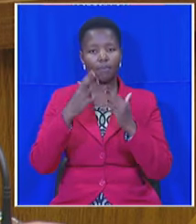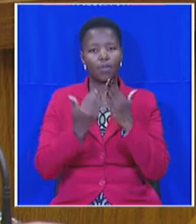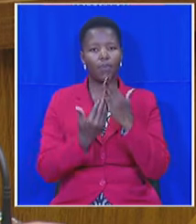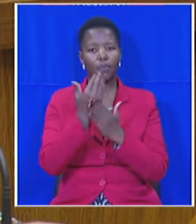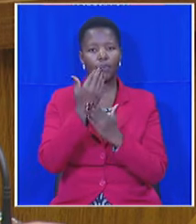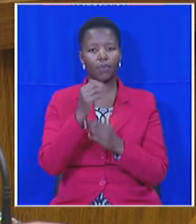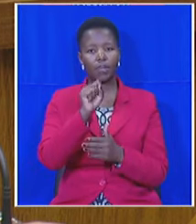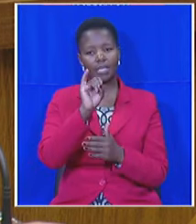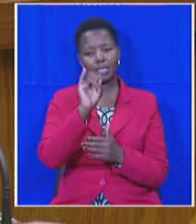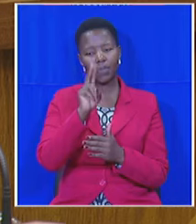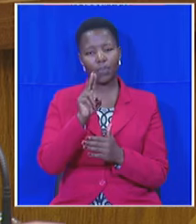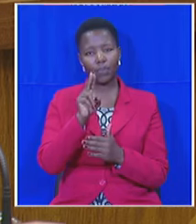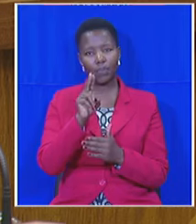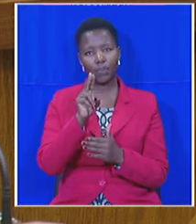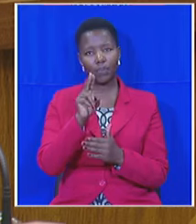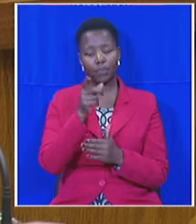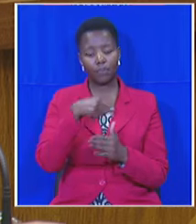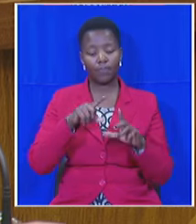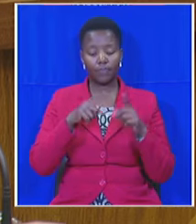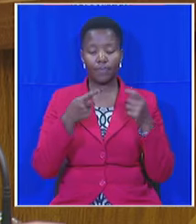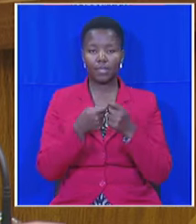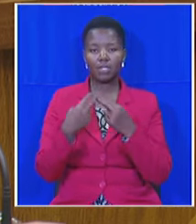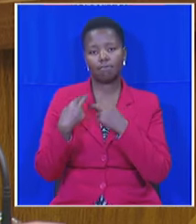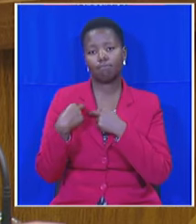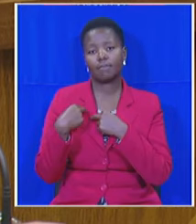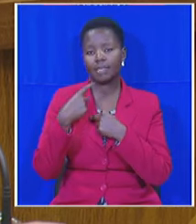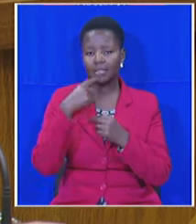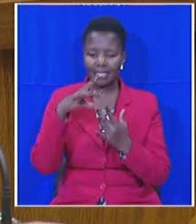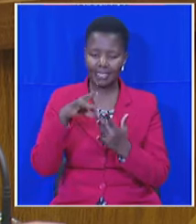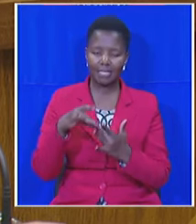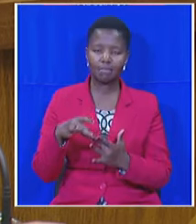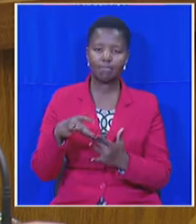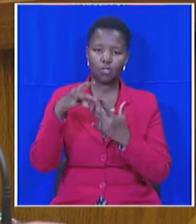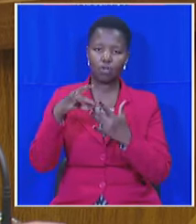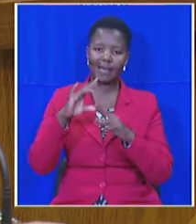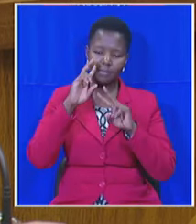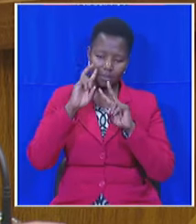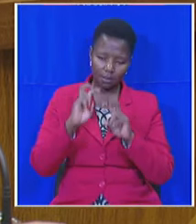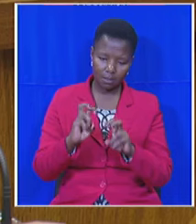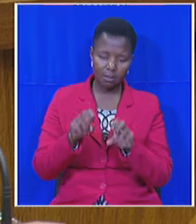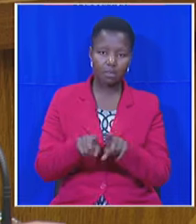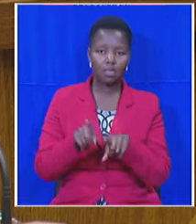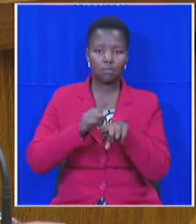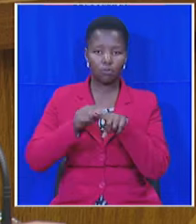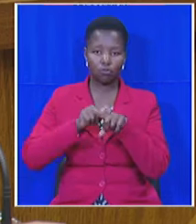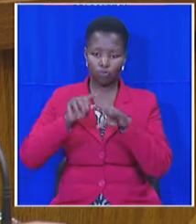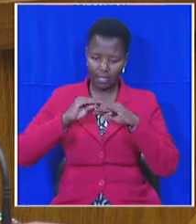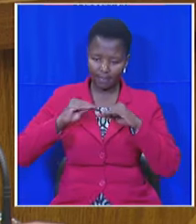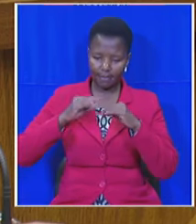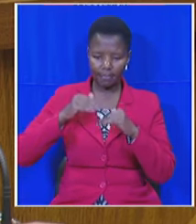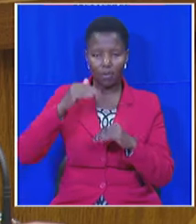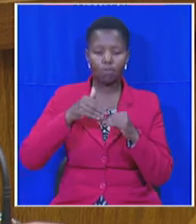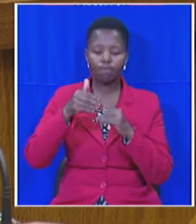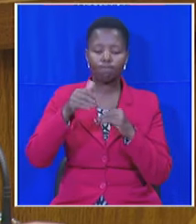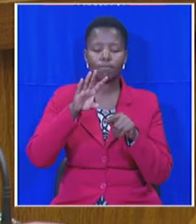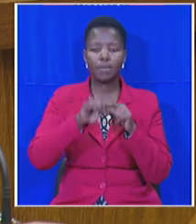Team. The team's mandate is to conduct specialised investigations and facilitate the training of investigators on systemic